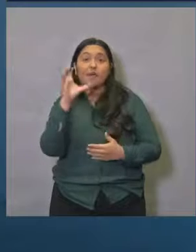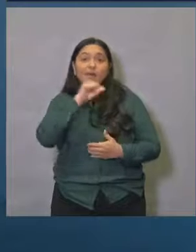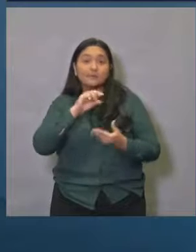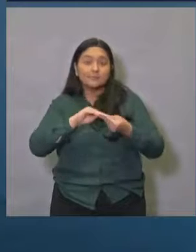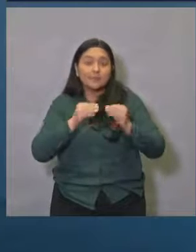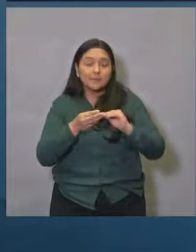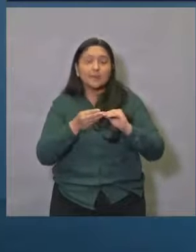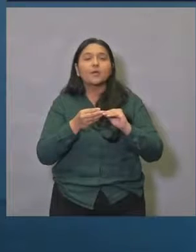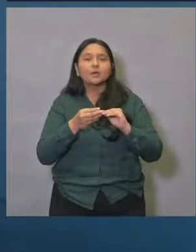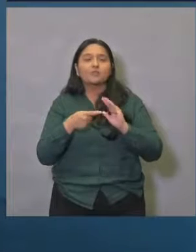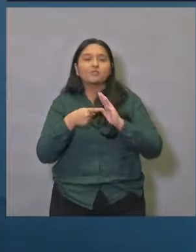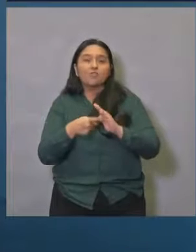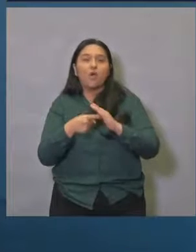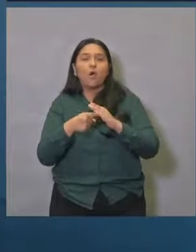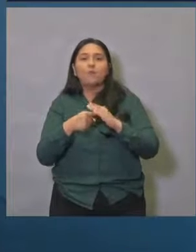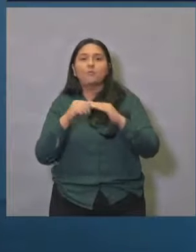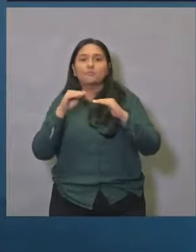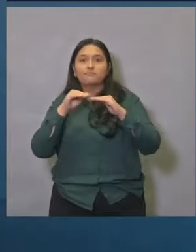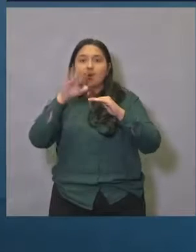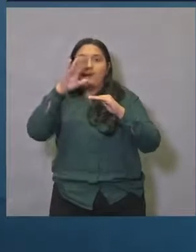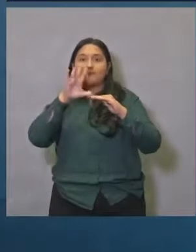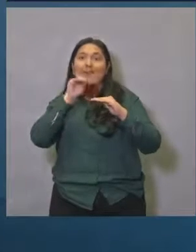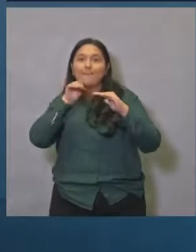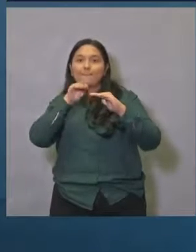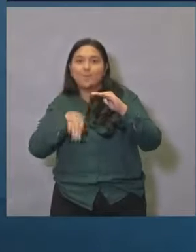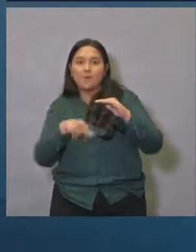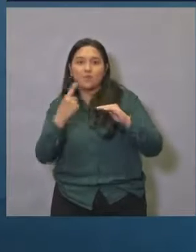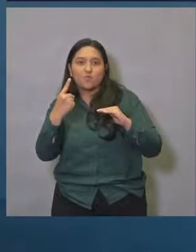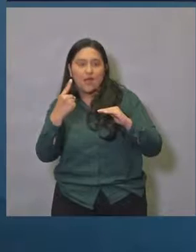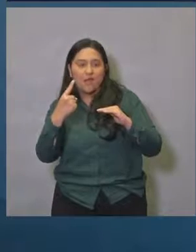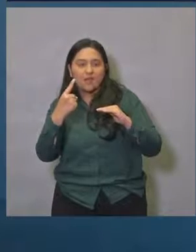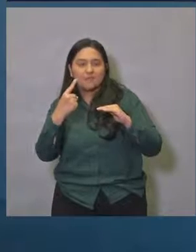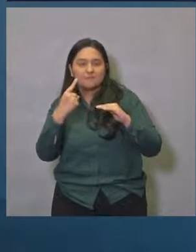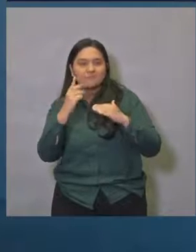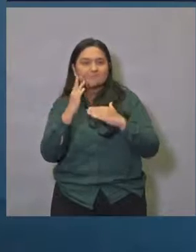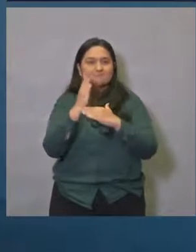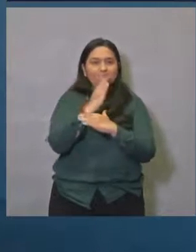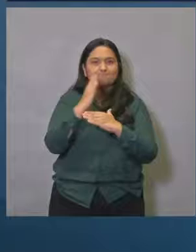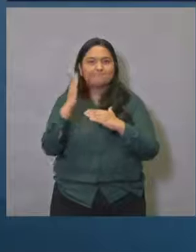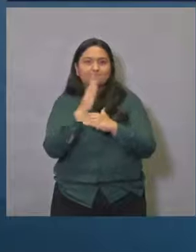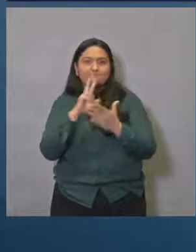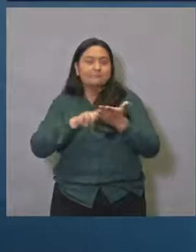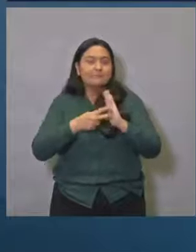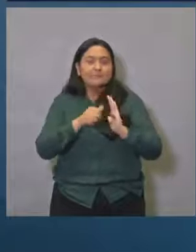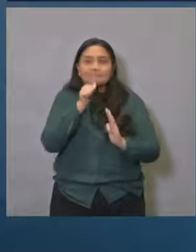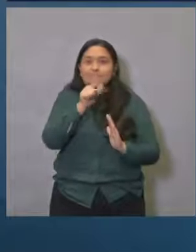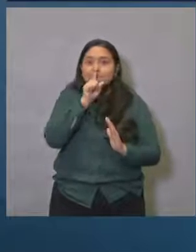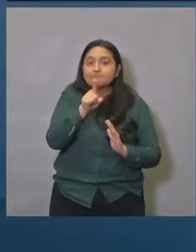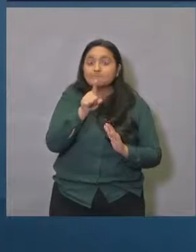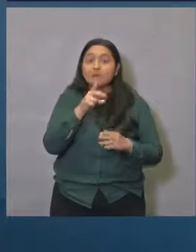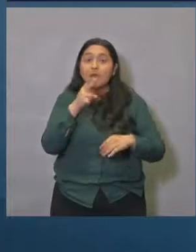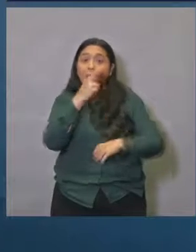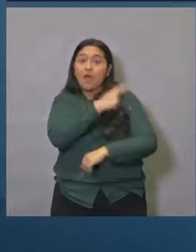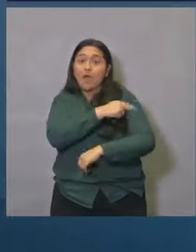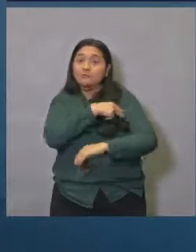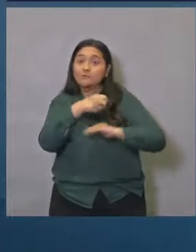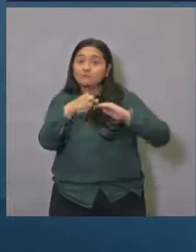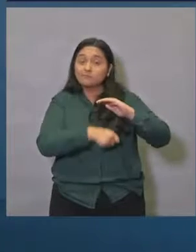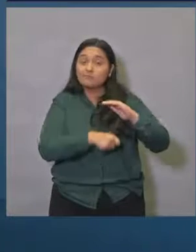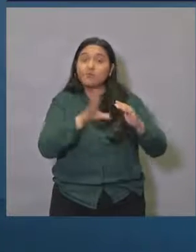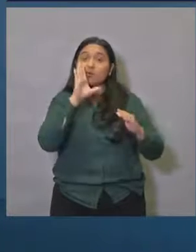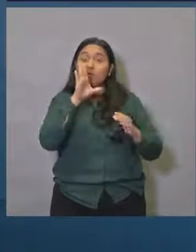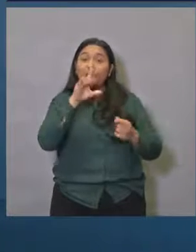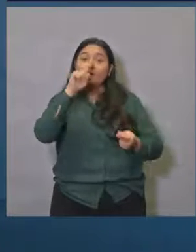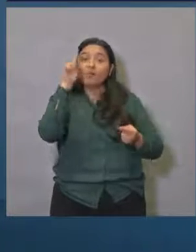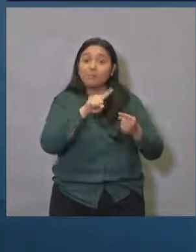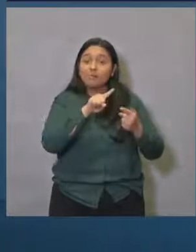that span both above and below 1. So it is uncertain if the number of hospitalizations will continue to decline, if they will be stable, or